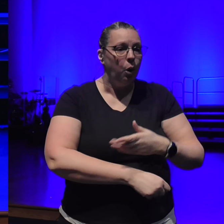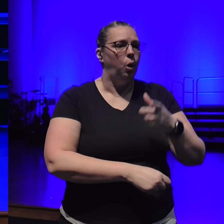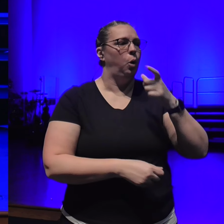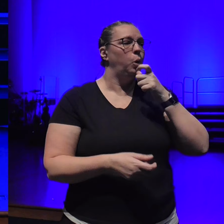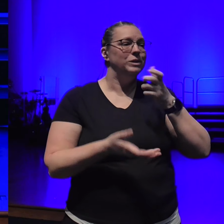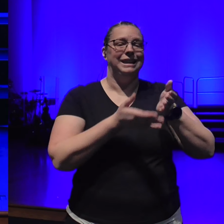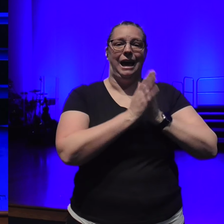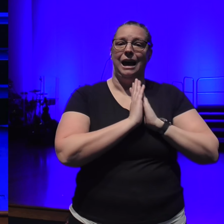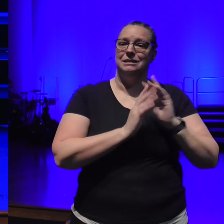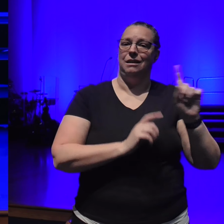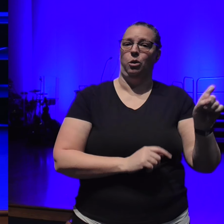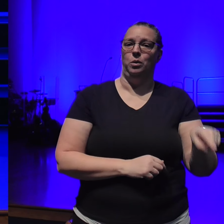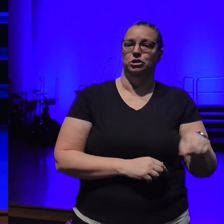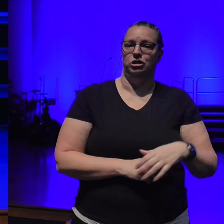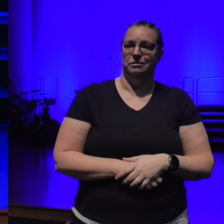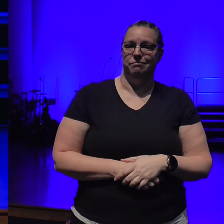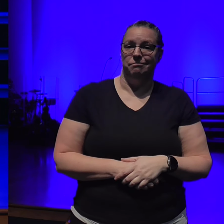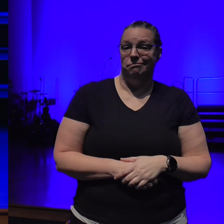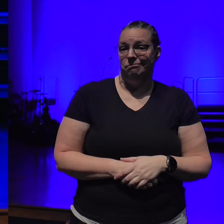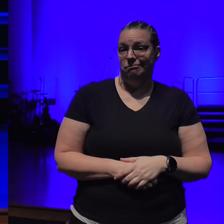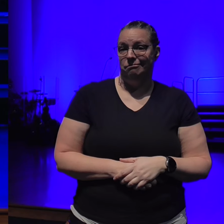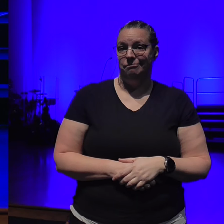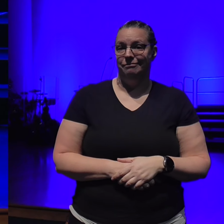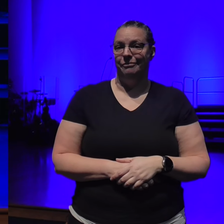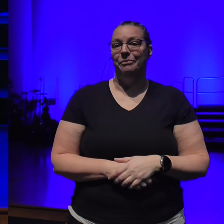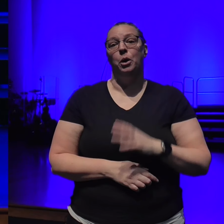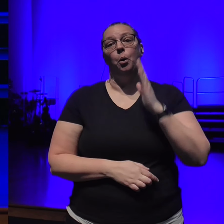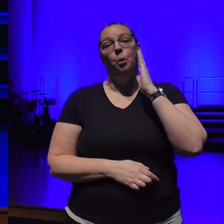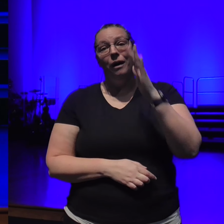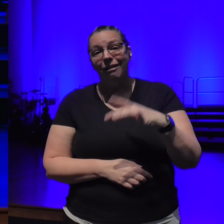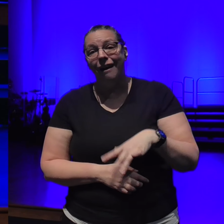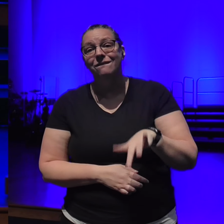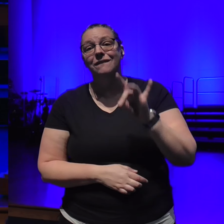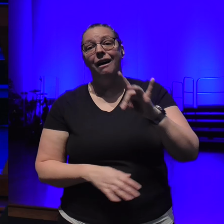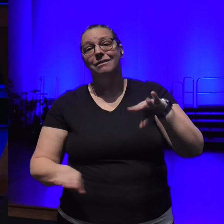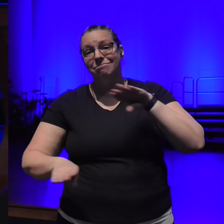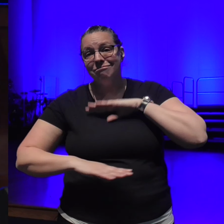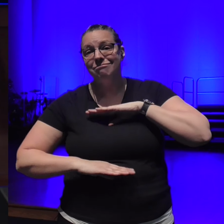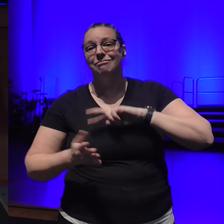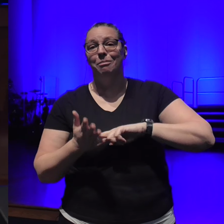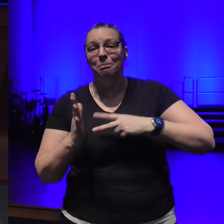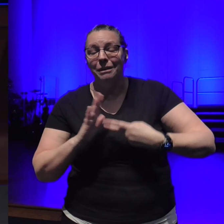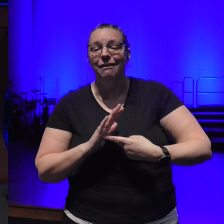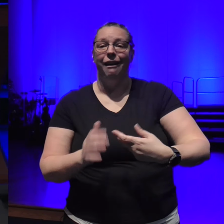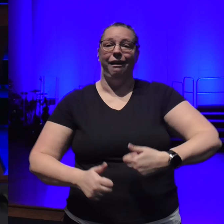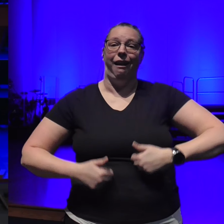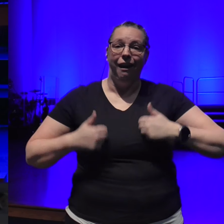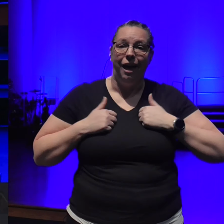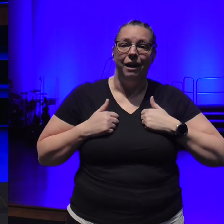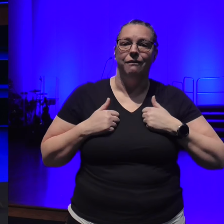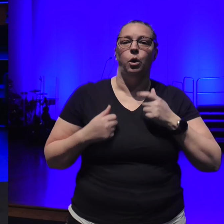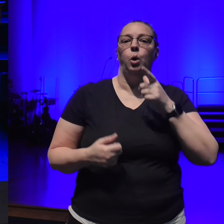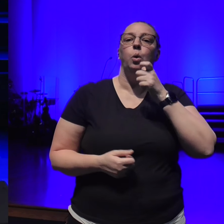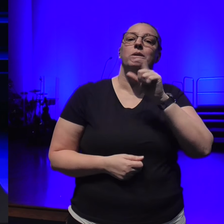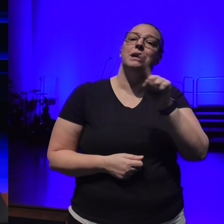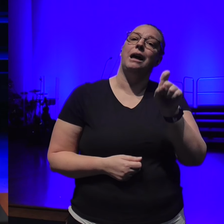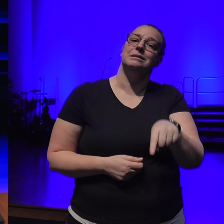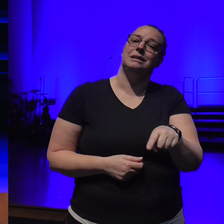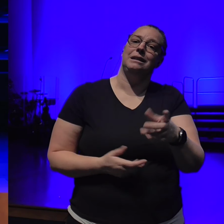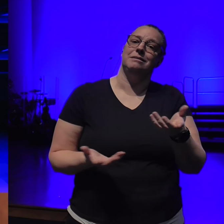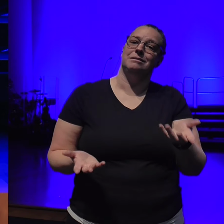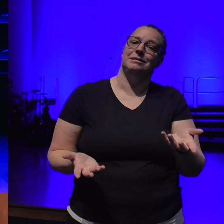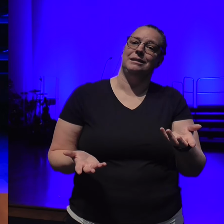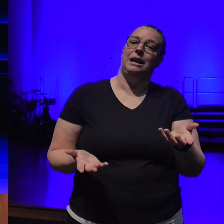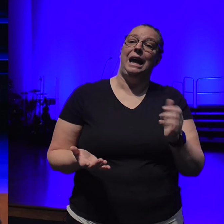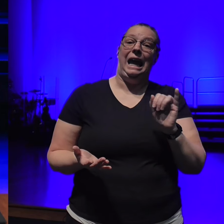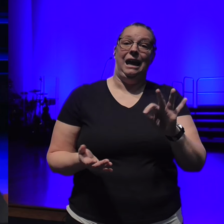the question? Will I ever find fulfillment and meaning in life? Who is asking the question? And if the answer